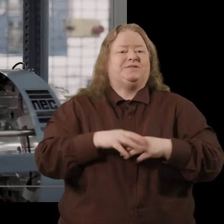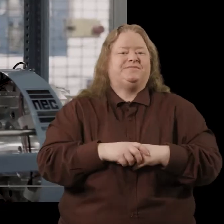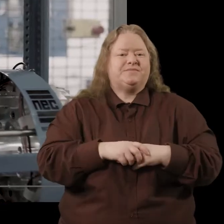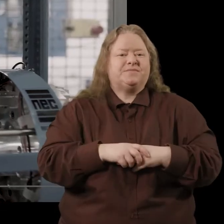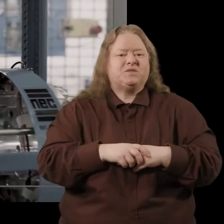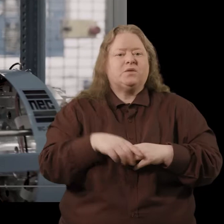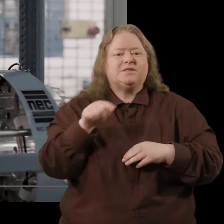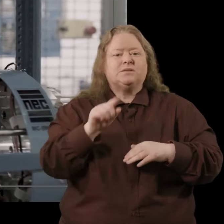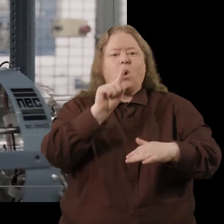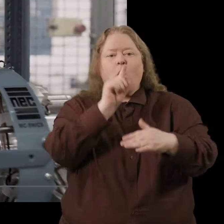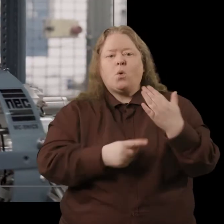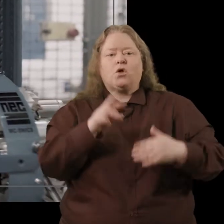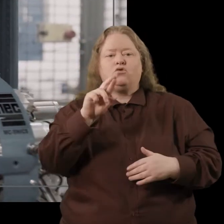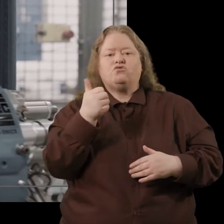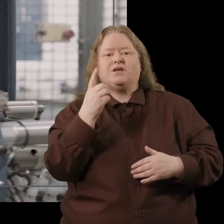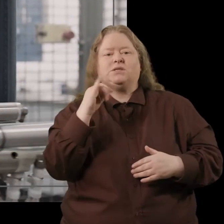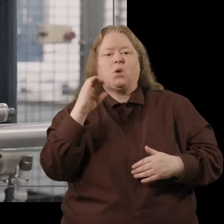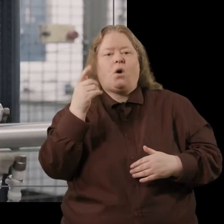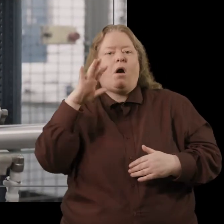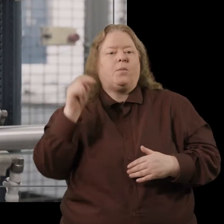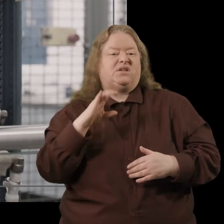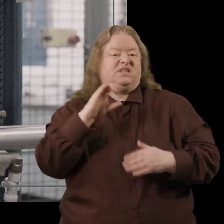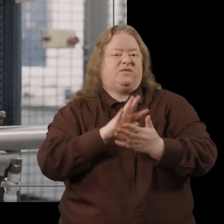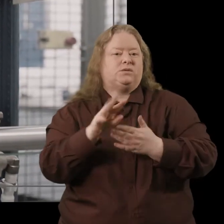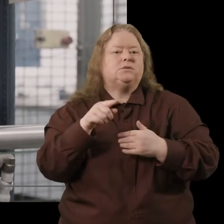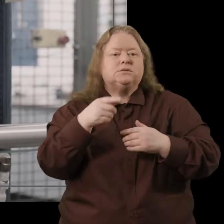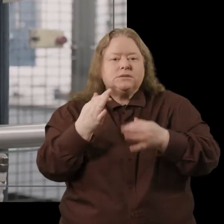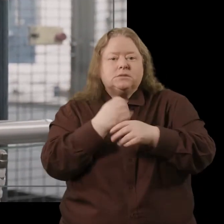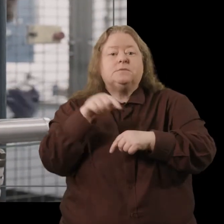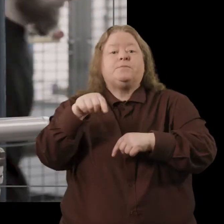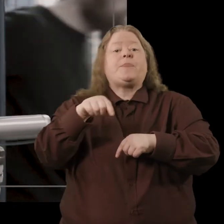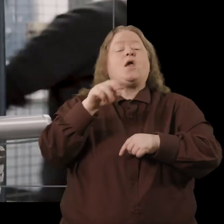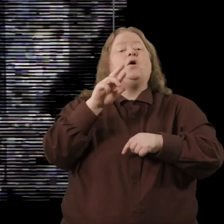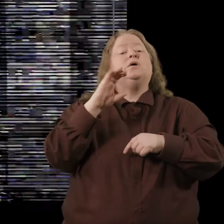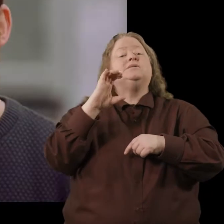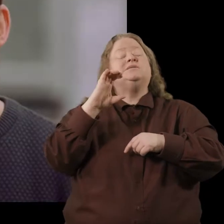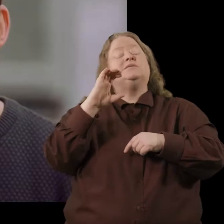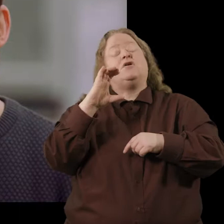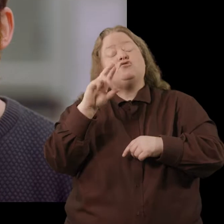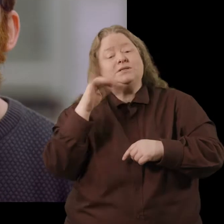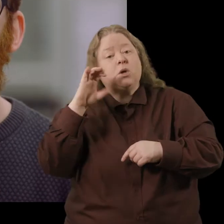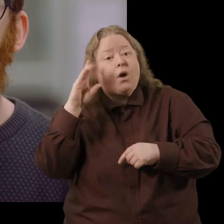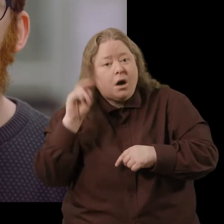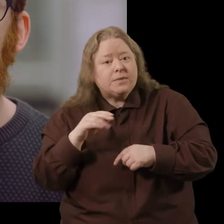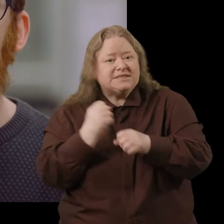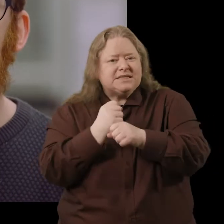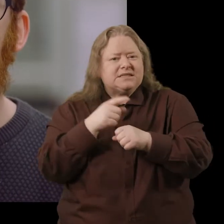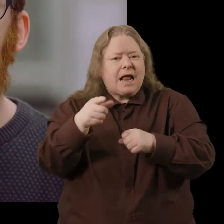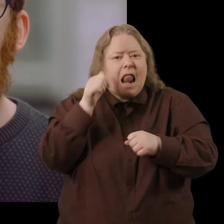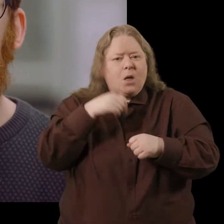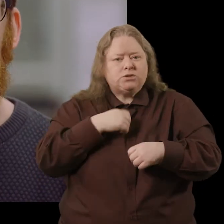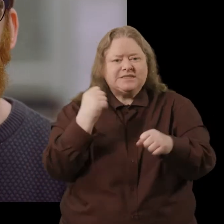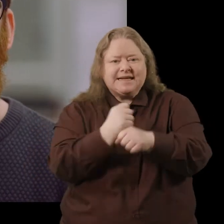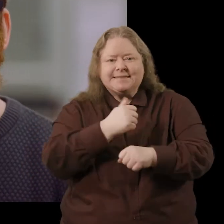So this is the only radiocarbon dating lab on the island of Ireland. Radiocarbon dating is a wonderful scientific technique that allows us to